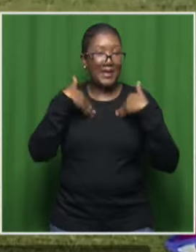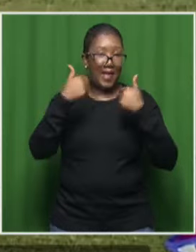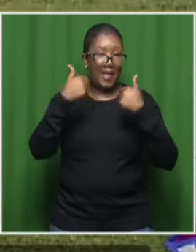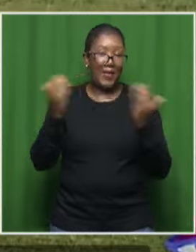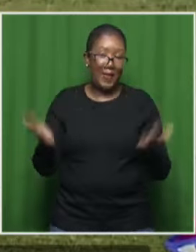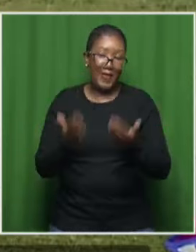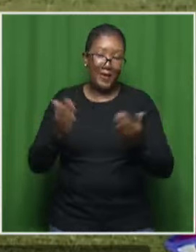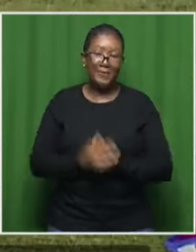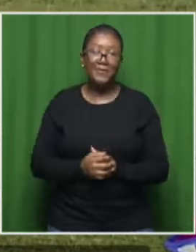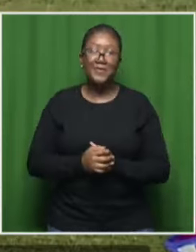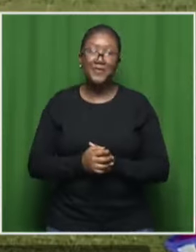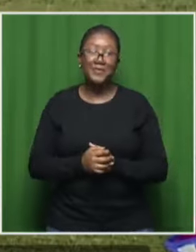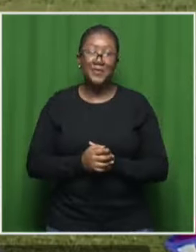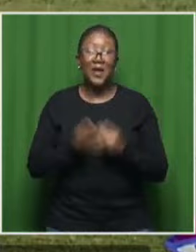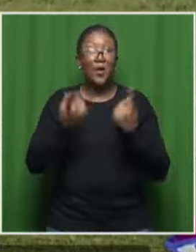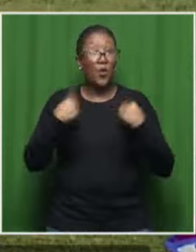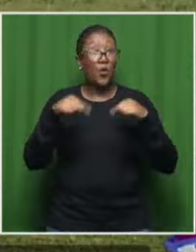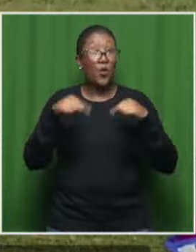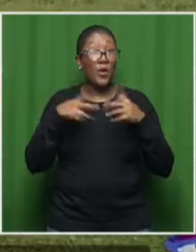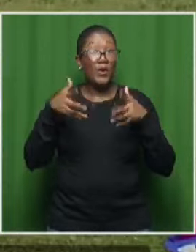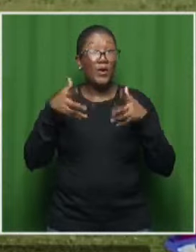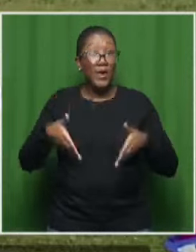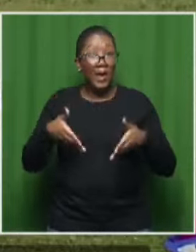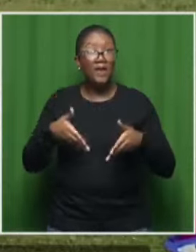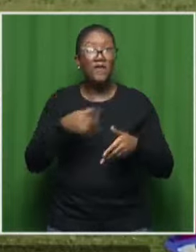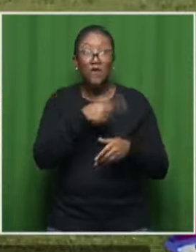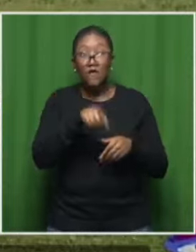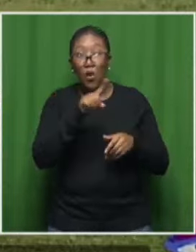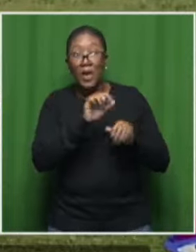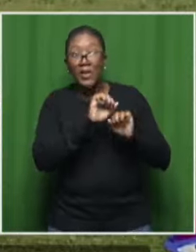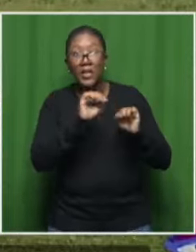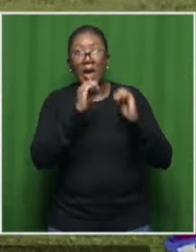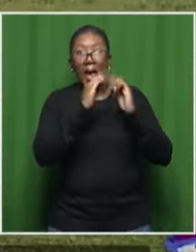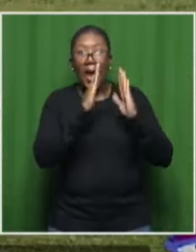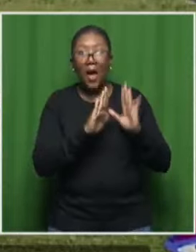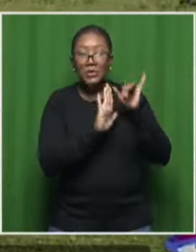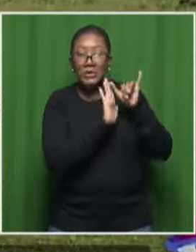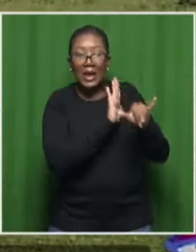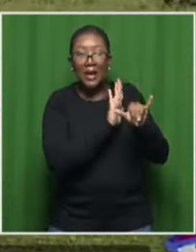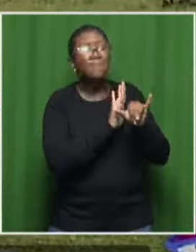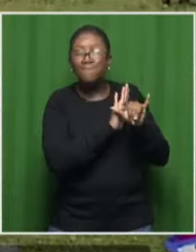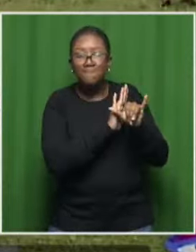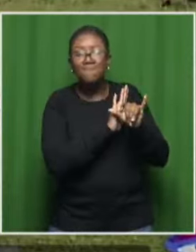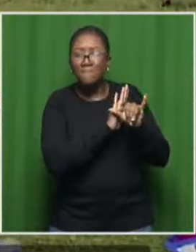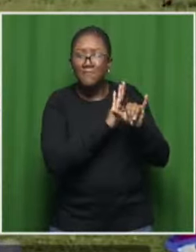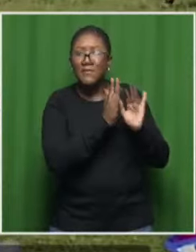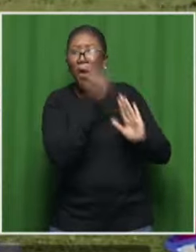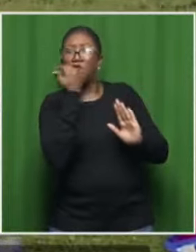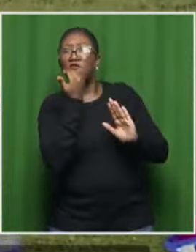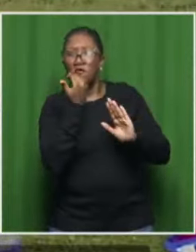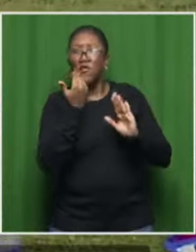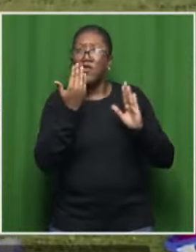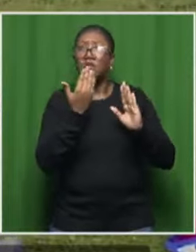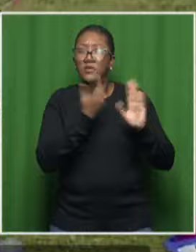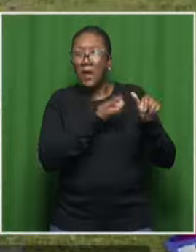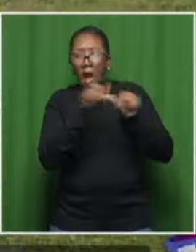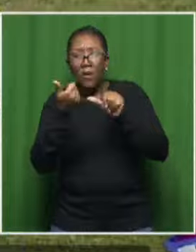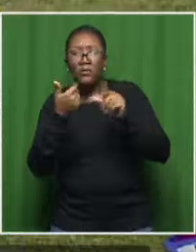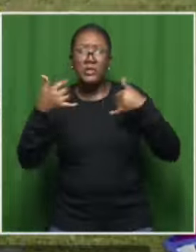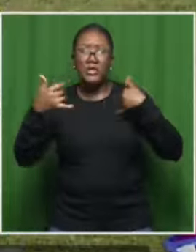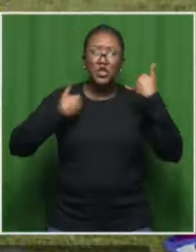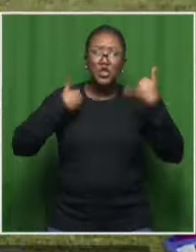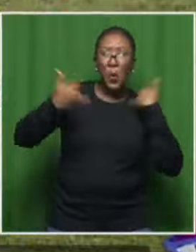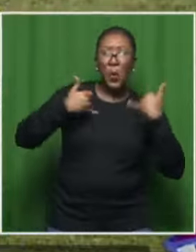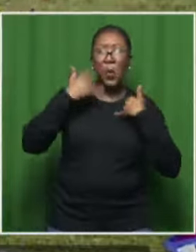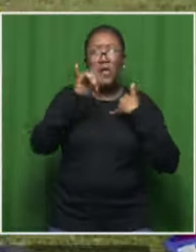to help draw the people out of their houses from that dark spot and come and